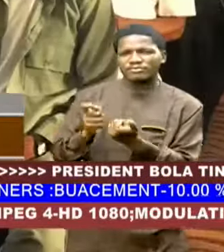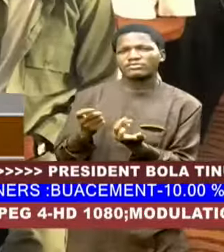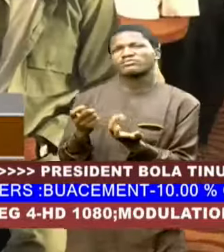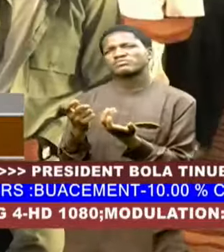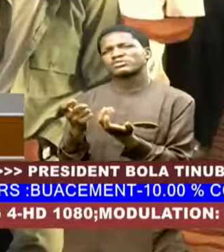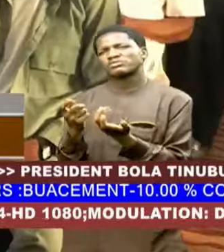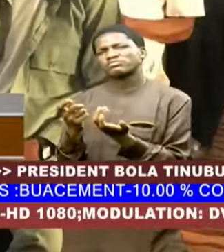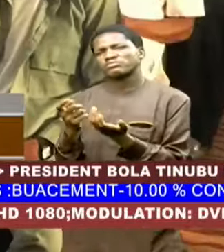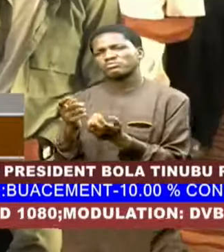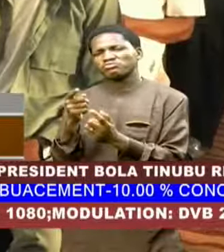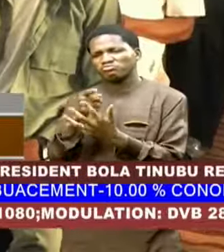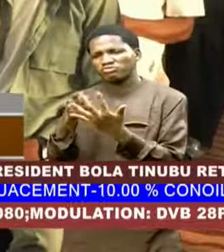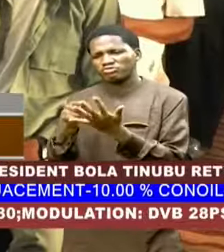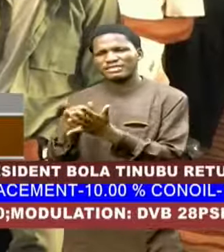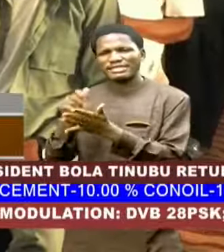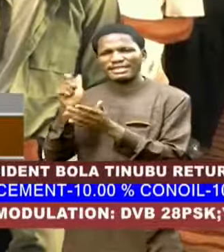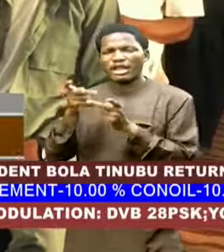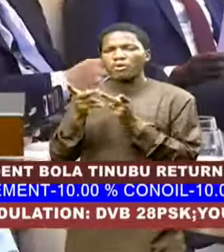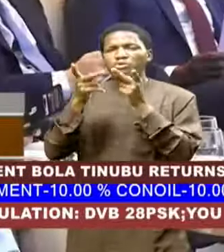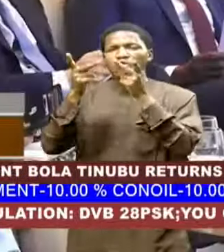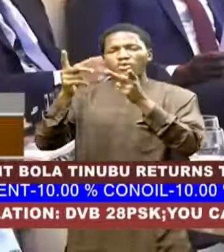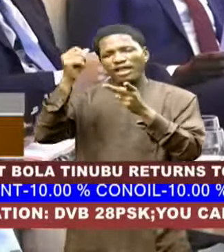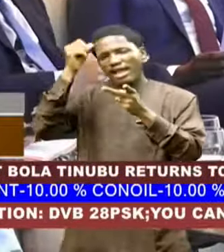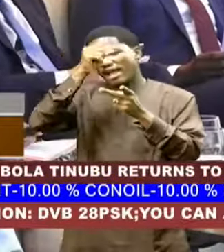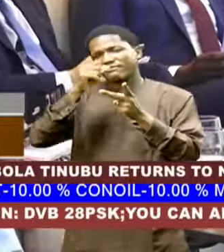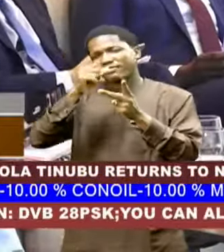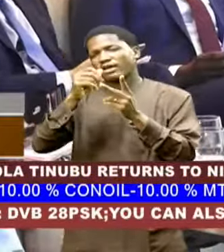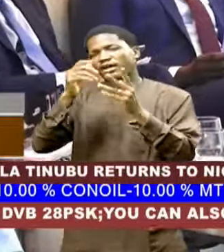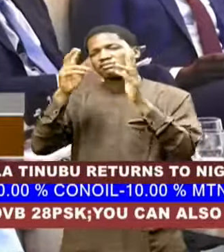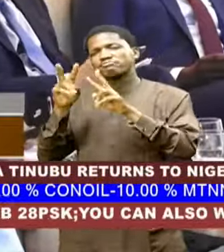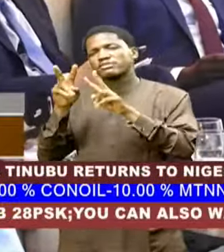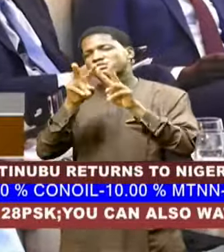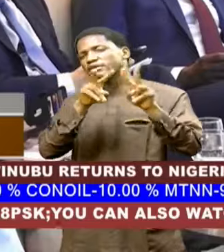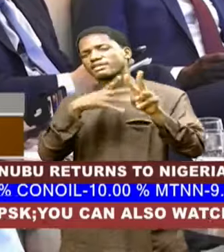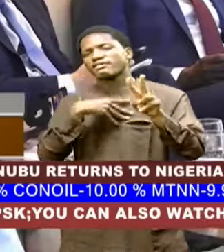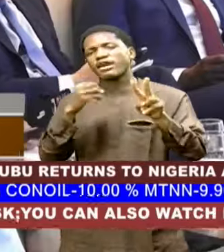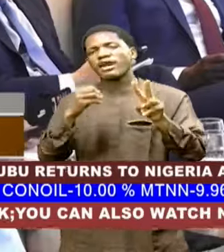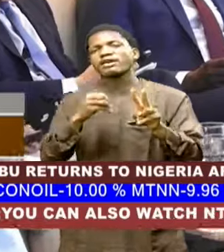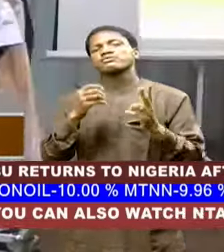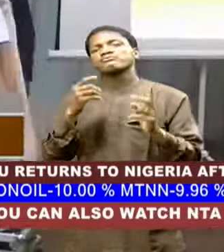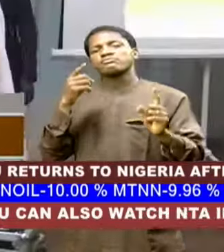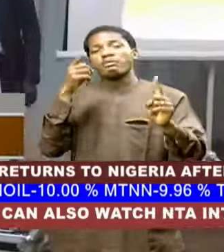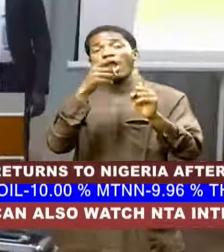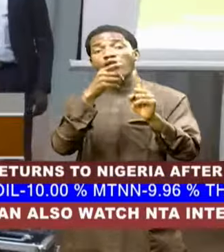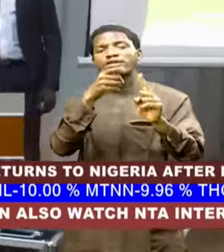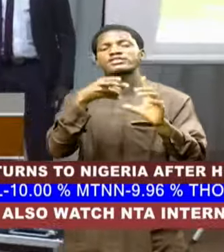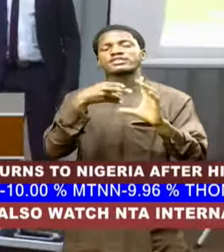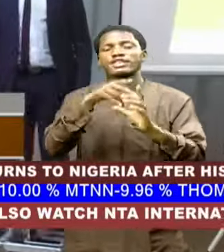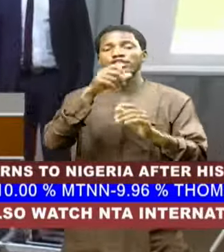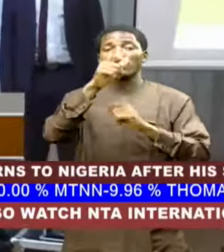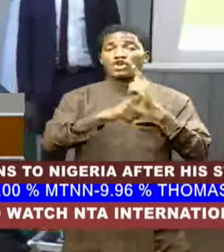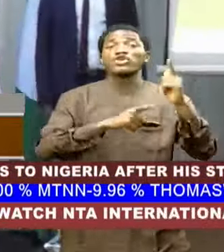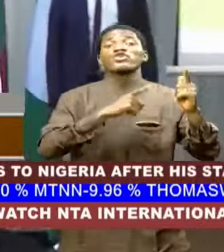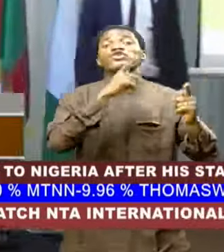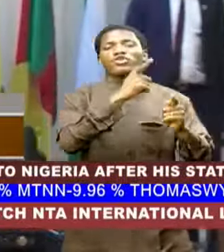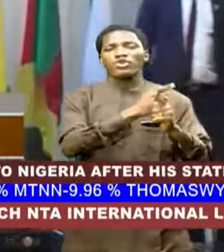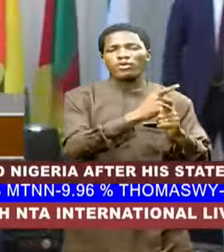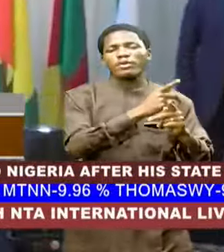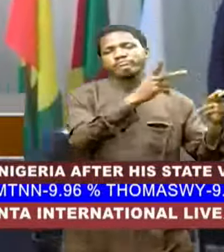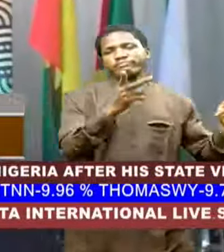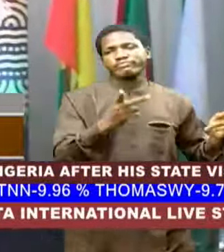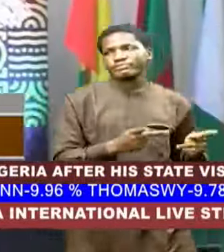operational innovations that could promote African perspectives and priorities at the global stage. President Bola Tinubu, in a message delivered